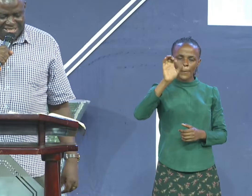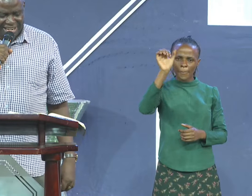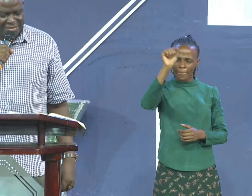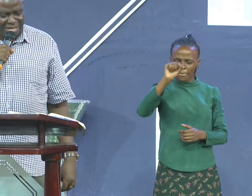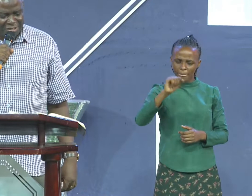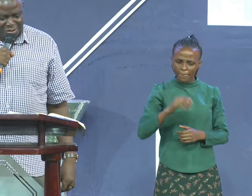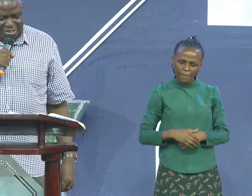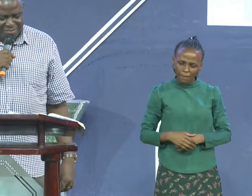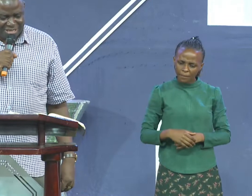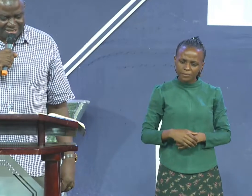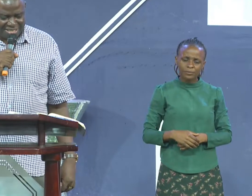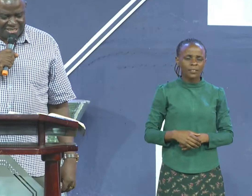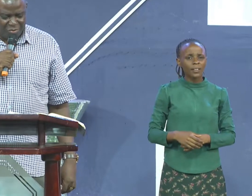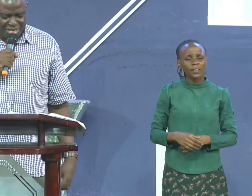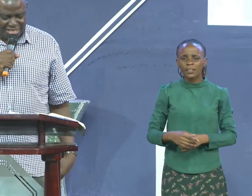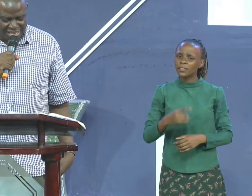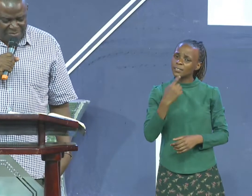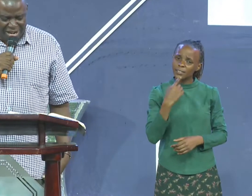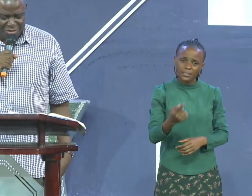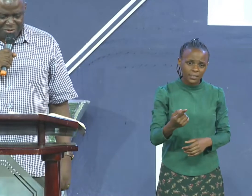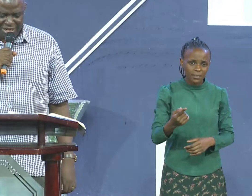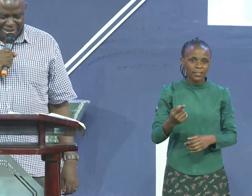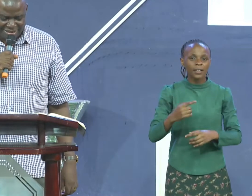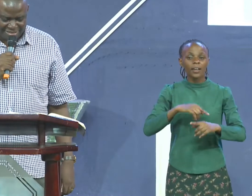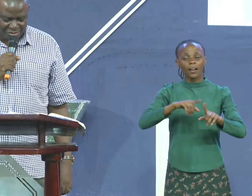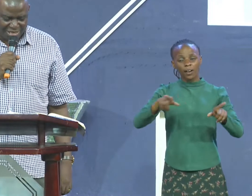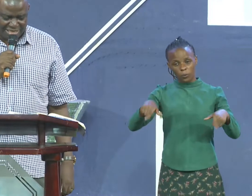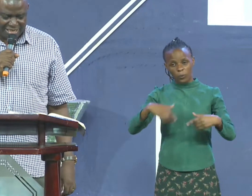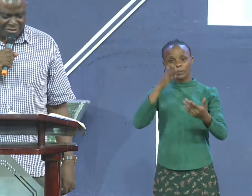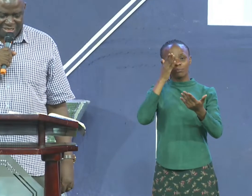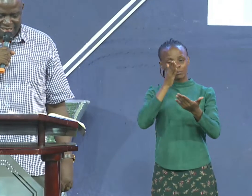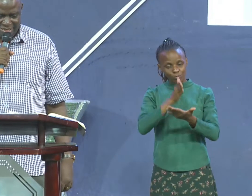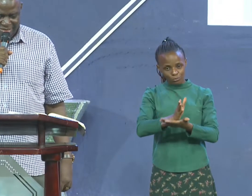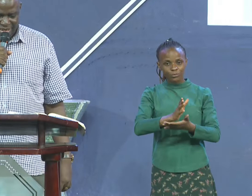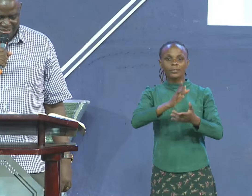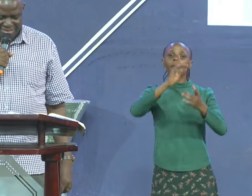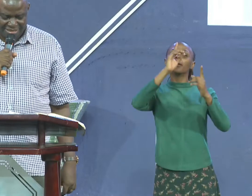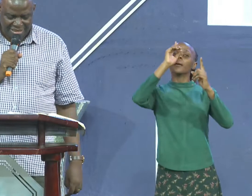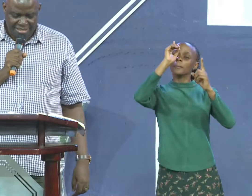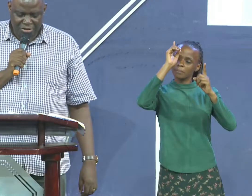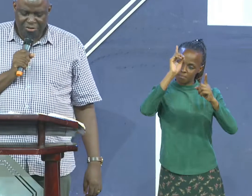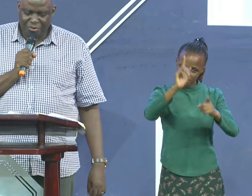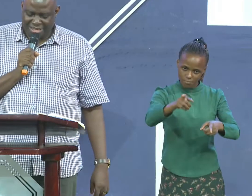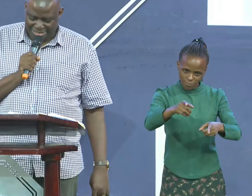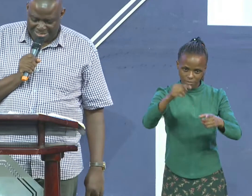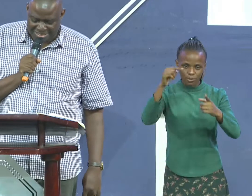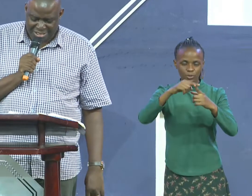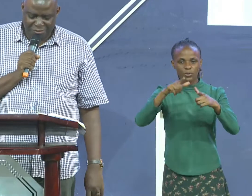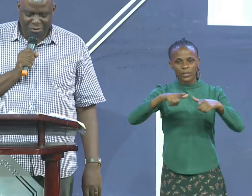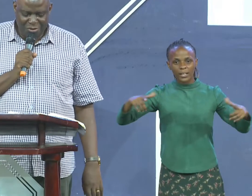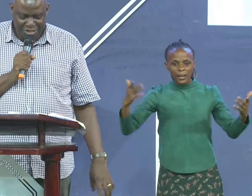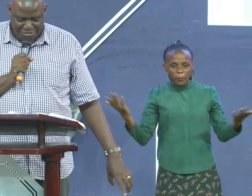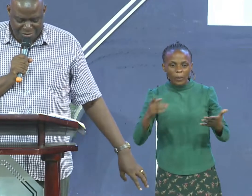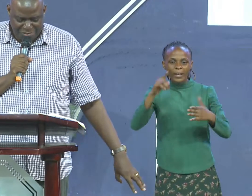They said, and they told him and said, we came unto the land whither thou sentest us. Surely